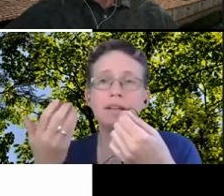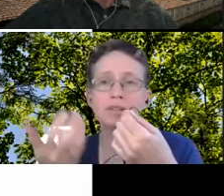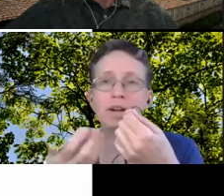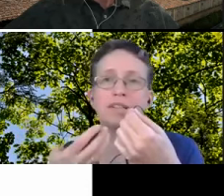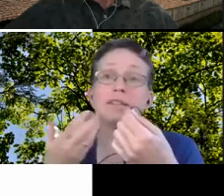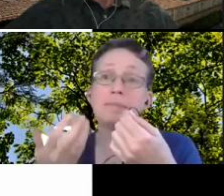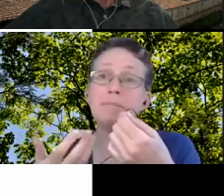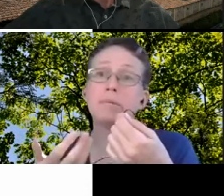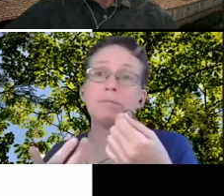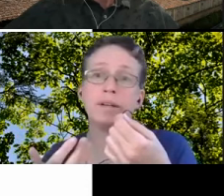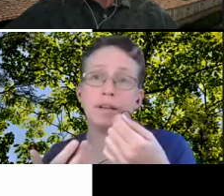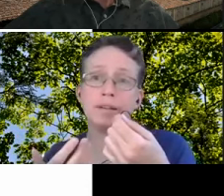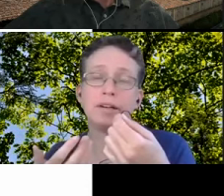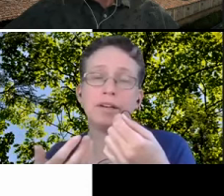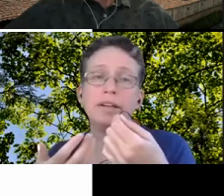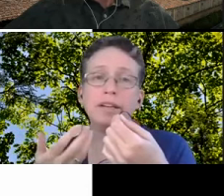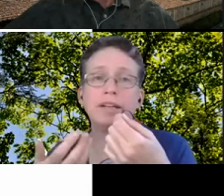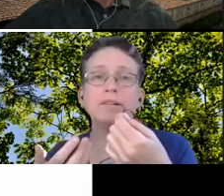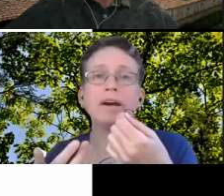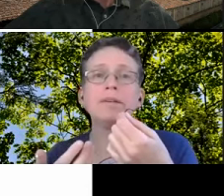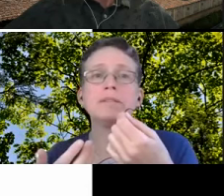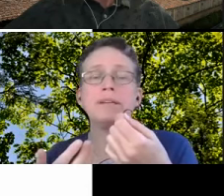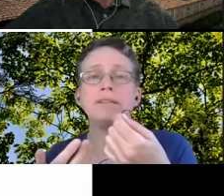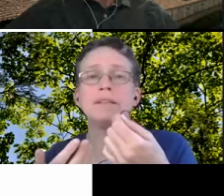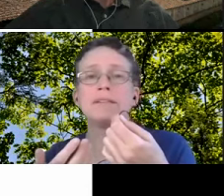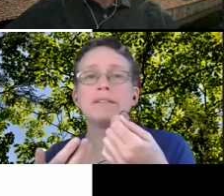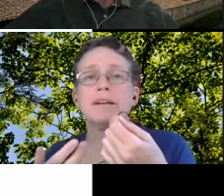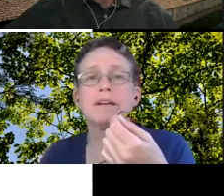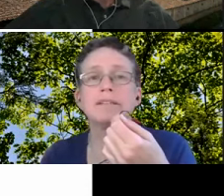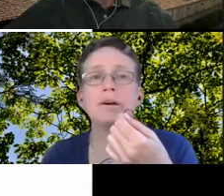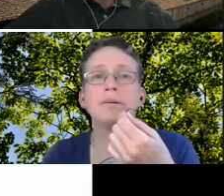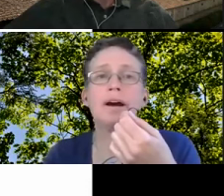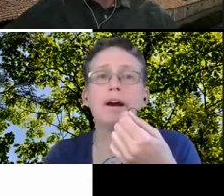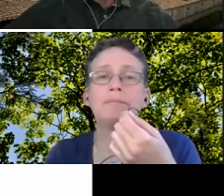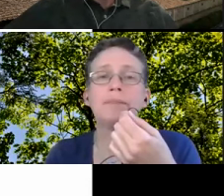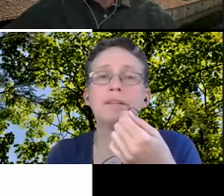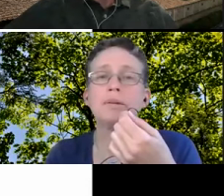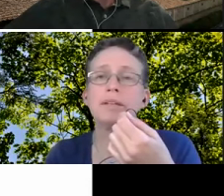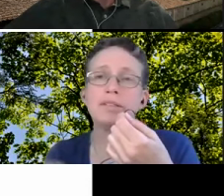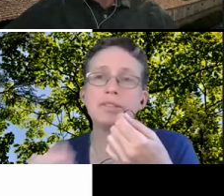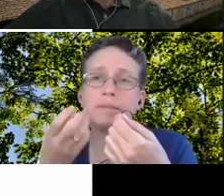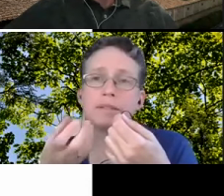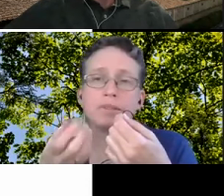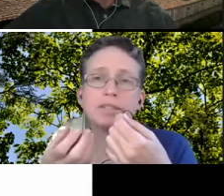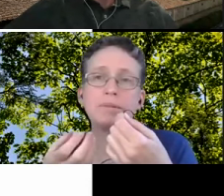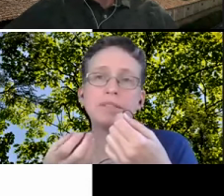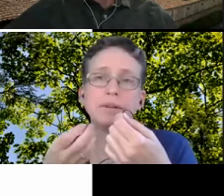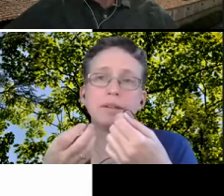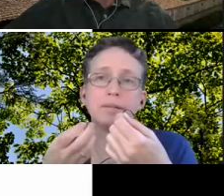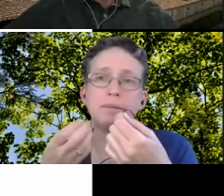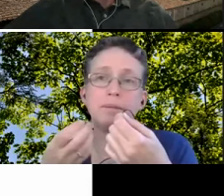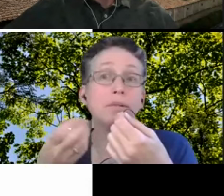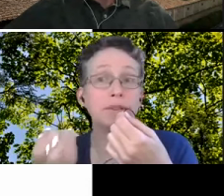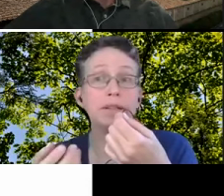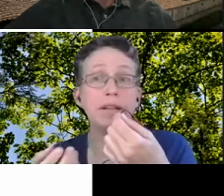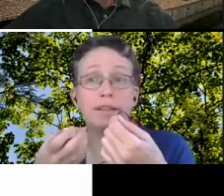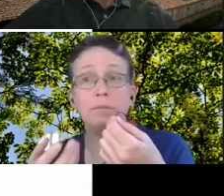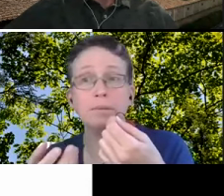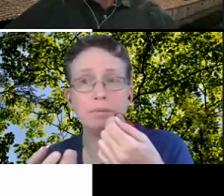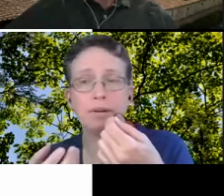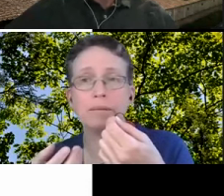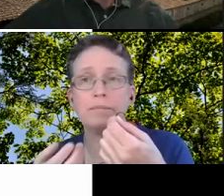the interactions of people with one another in and around those spaces. So so it shapes the perceptions of whether people feel